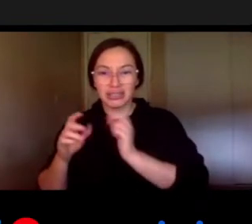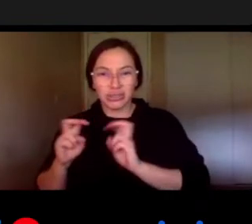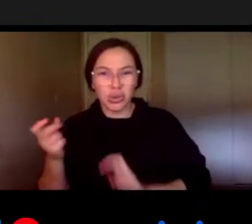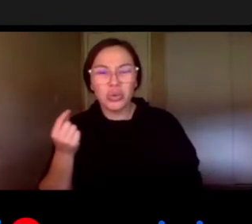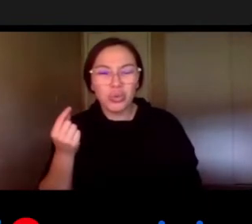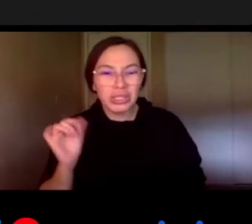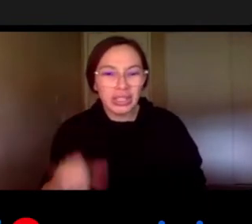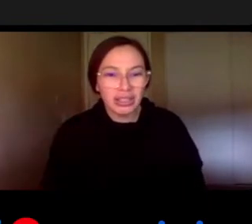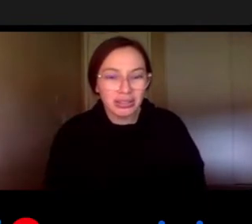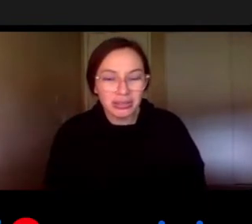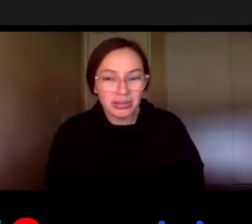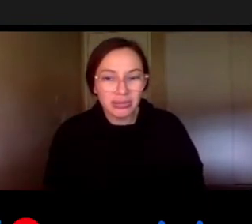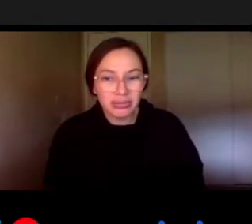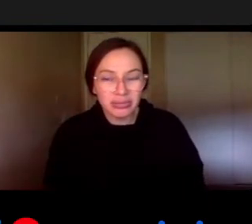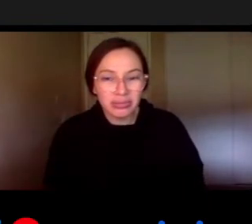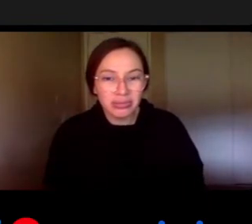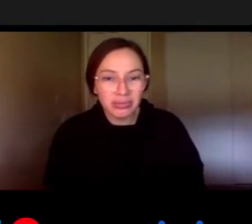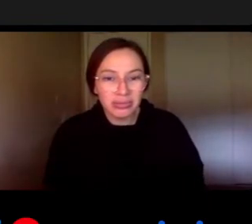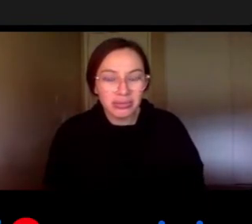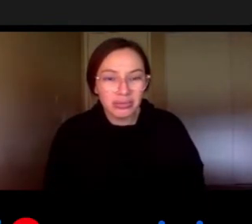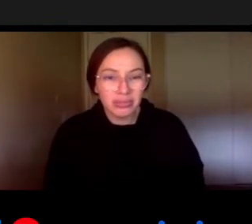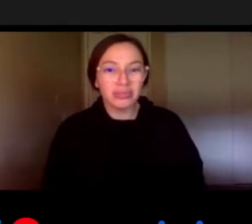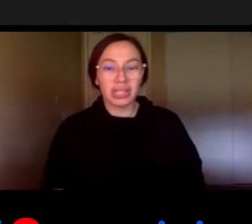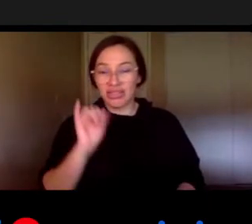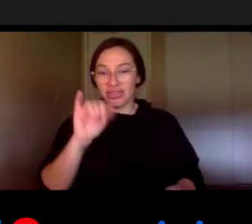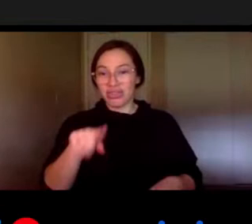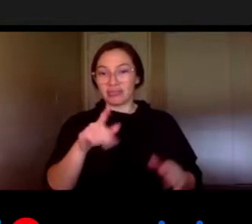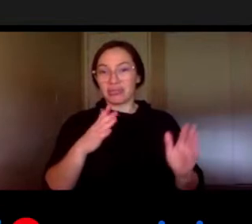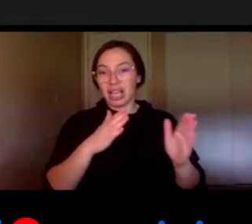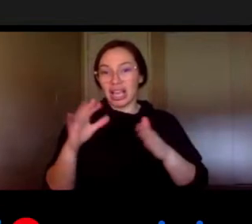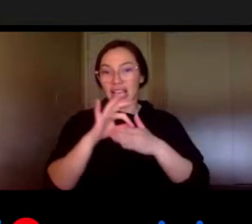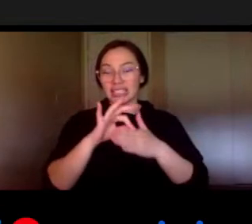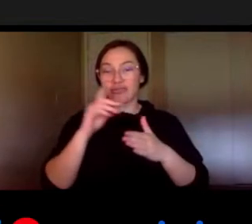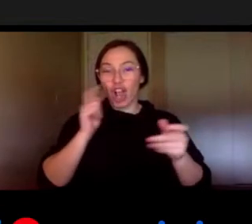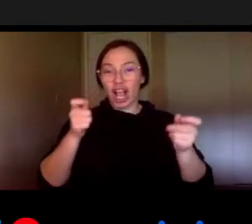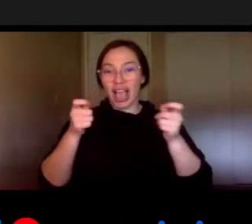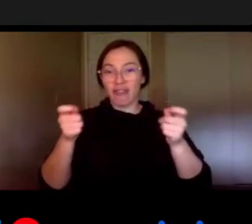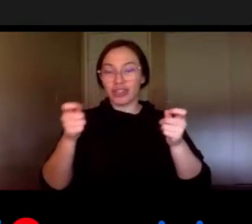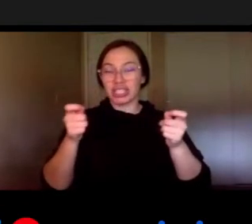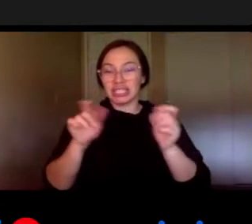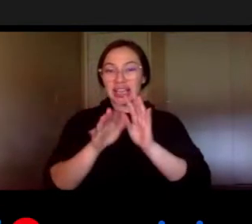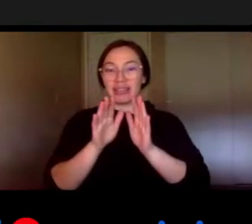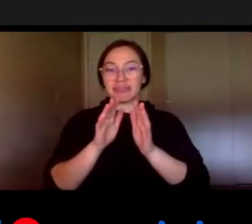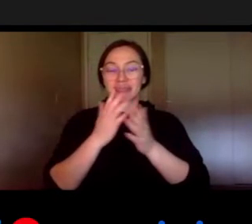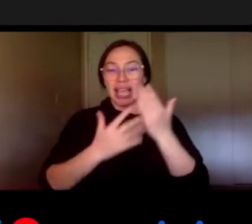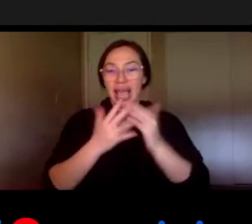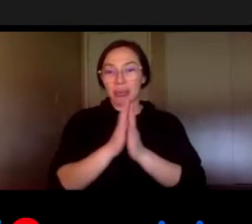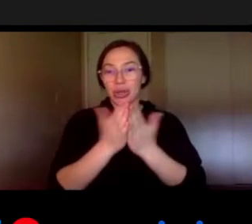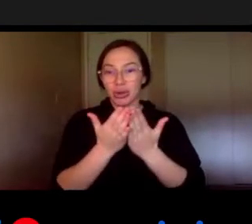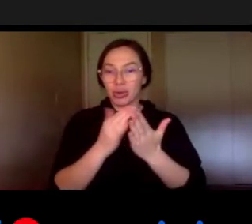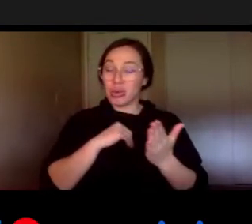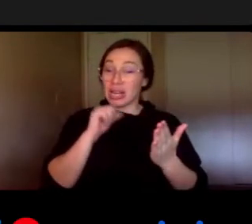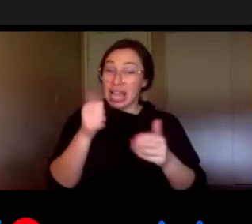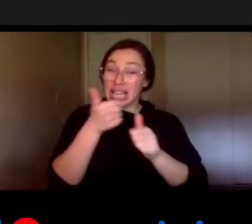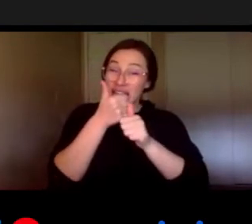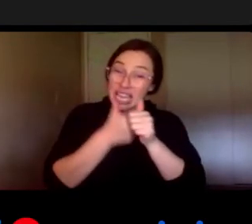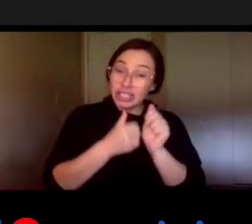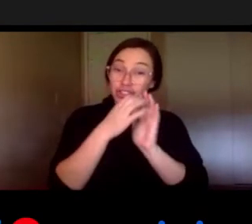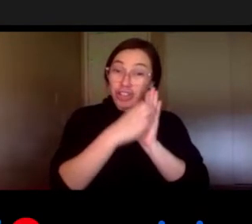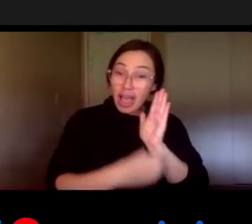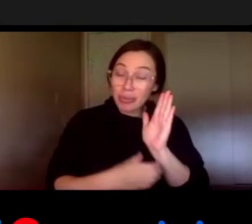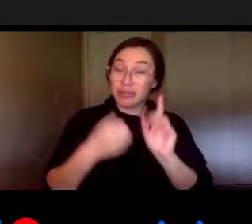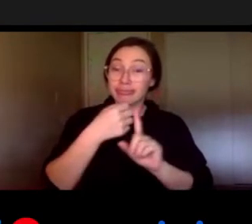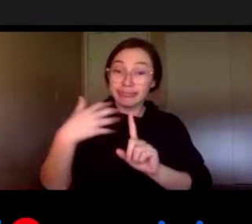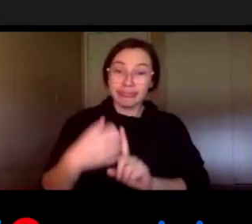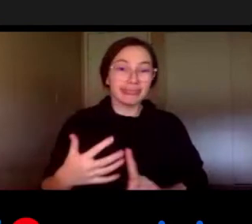is. This is the table of contents for your governance handbook. We're not going to painstakingly walk through each of these chapters.